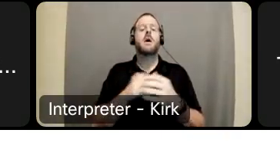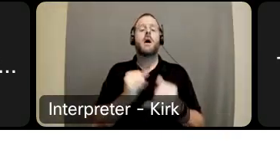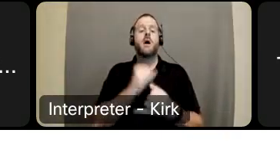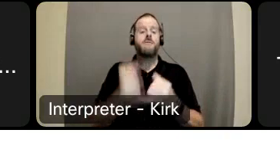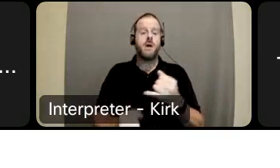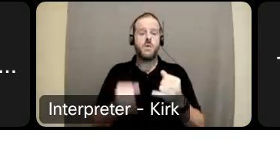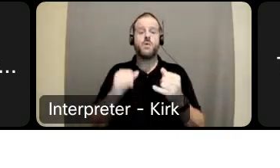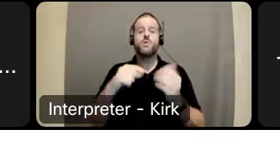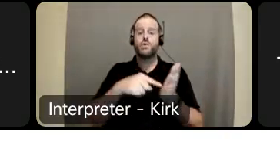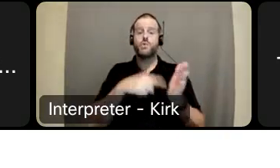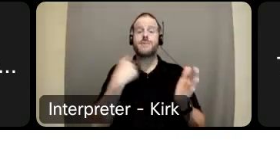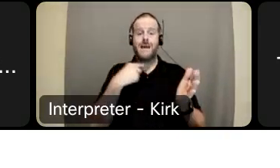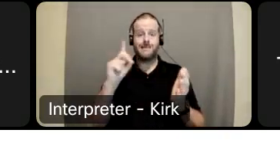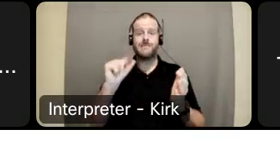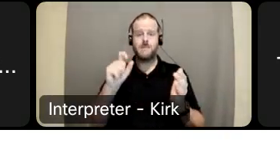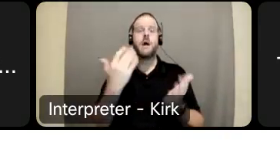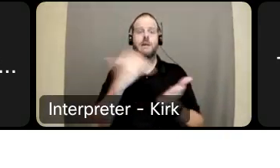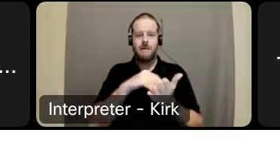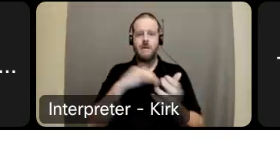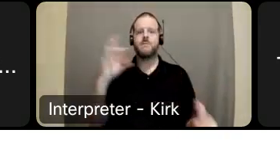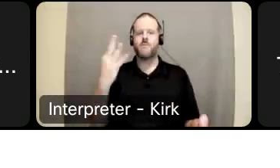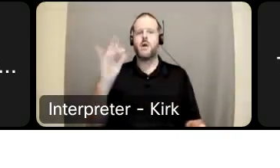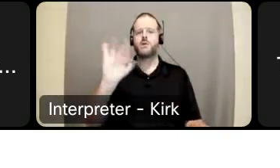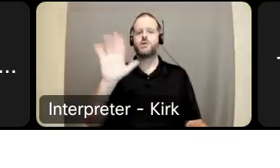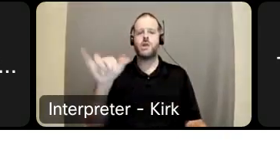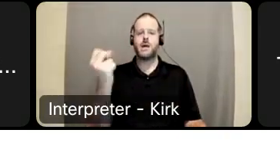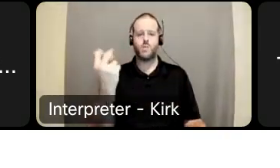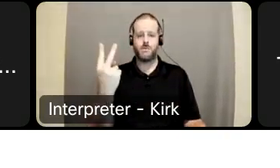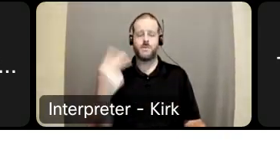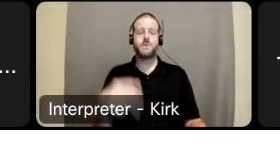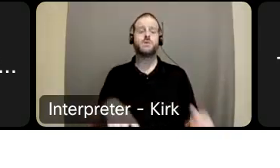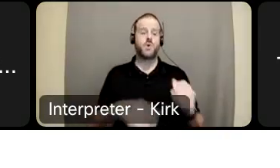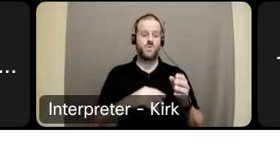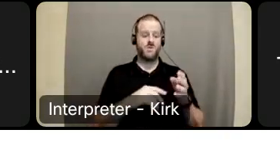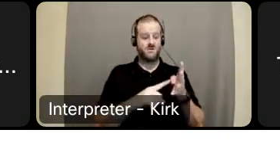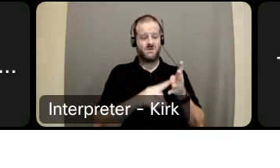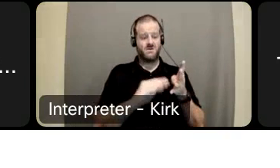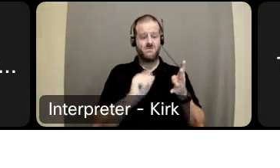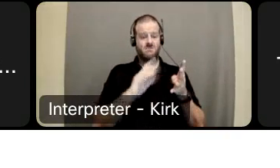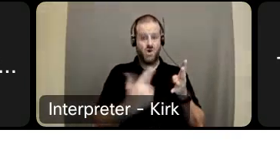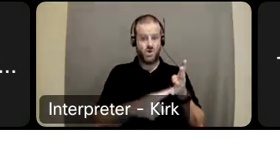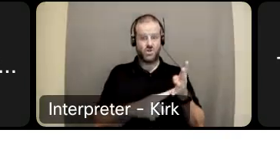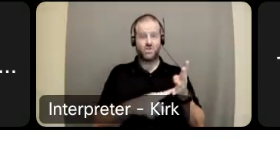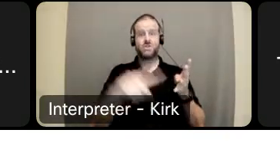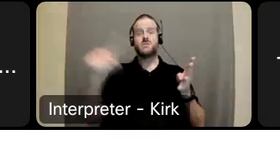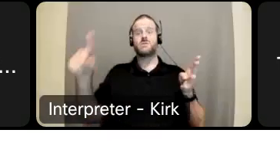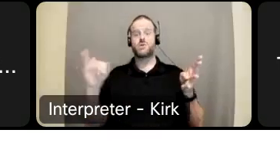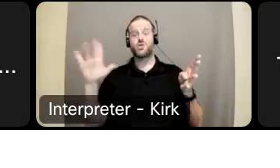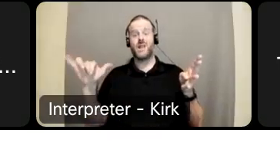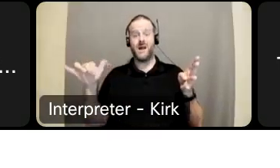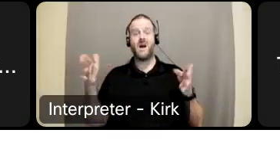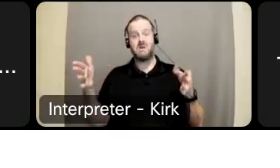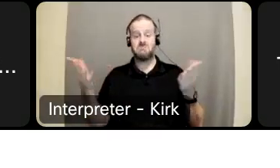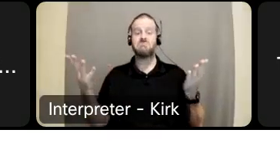Friday, July 12th. So all these data from the end of March into mid-July, you have that time to enter information for